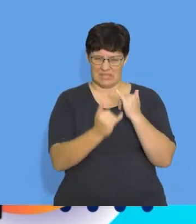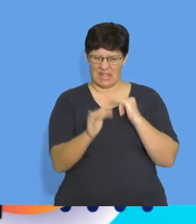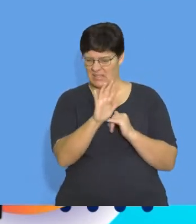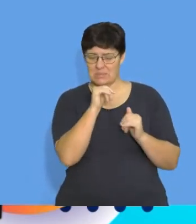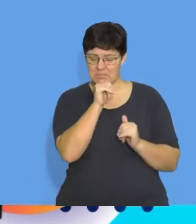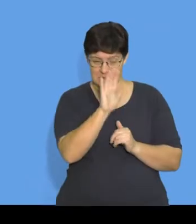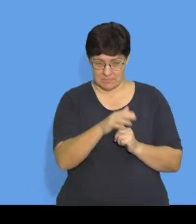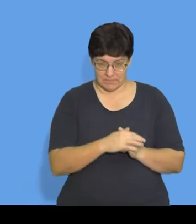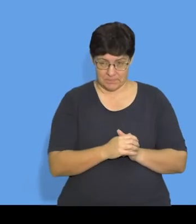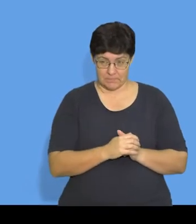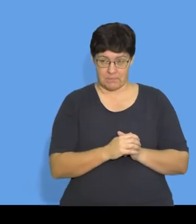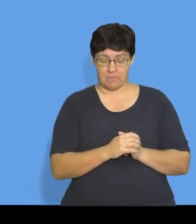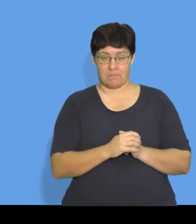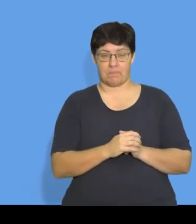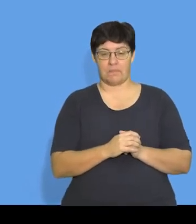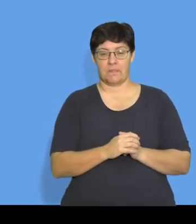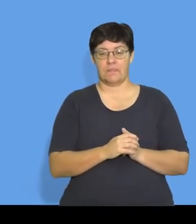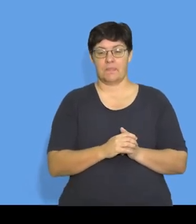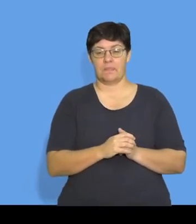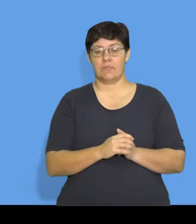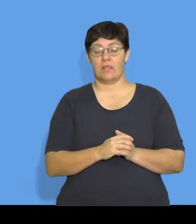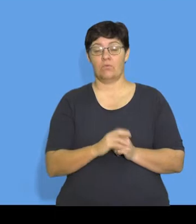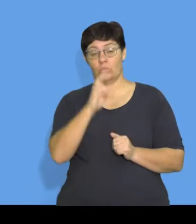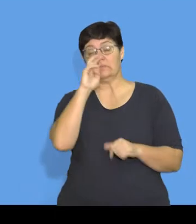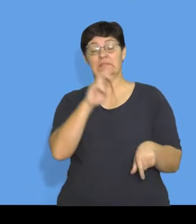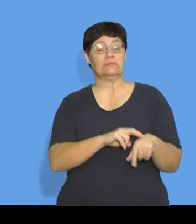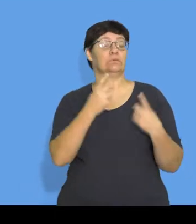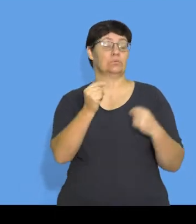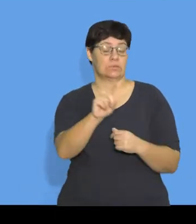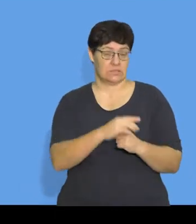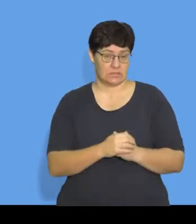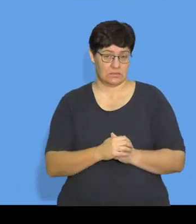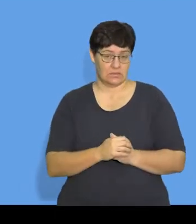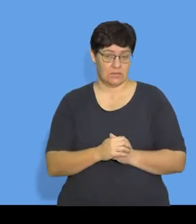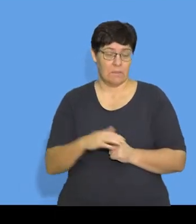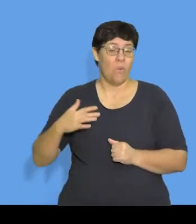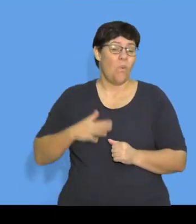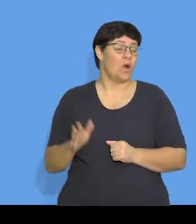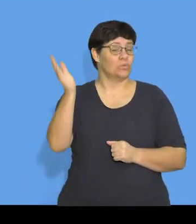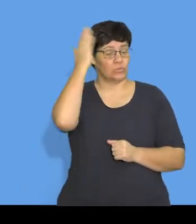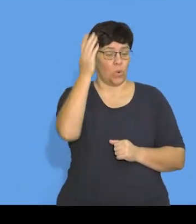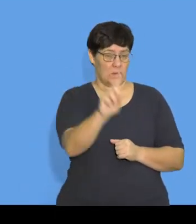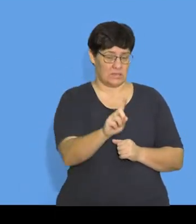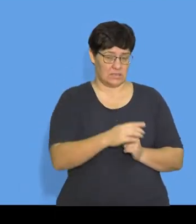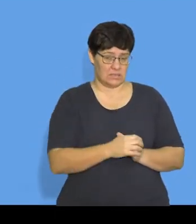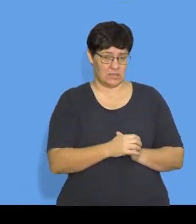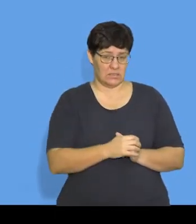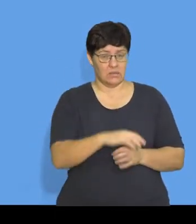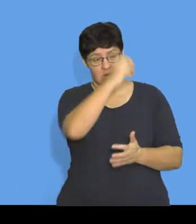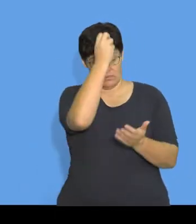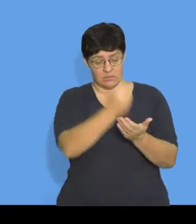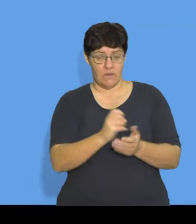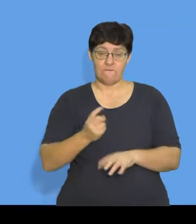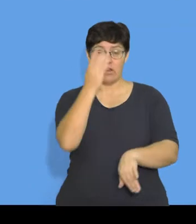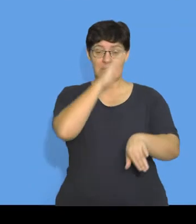right. So, what we need to do is I need to know the velocity when it hits the floor for the first